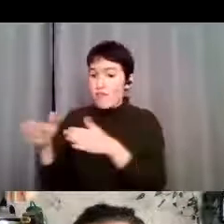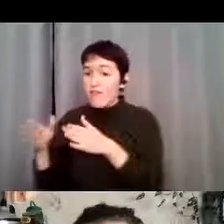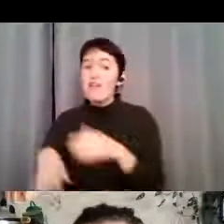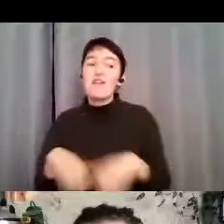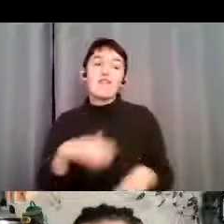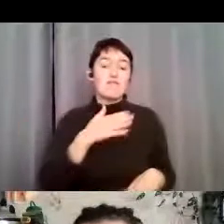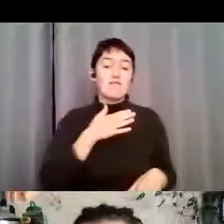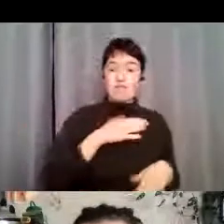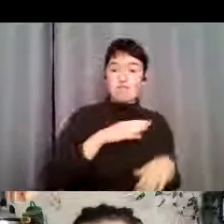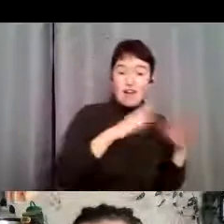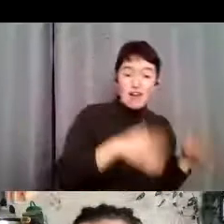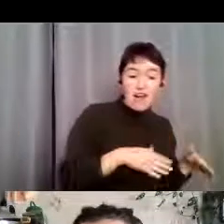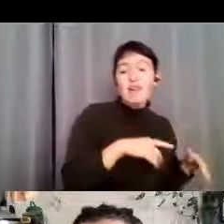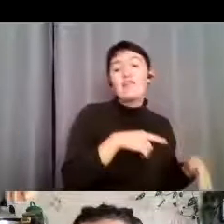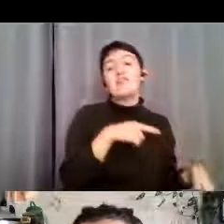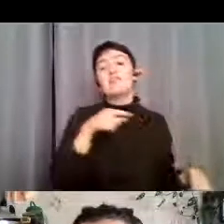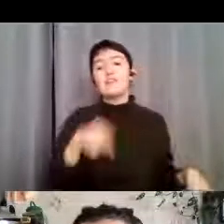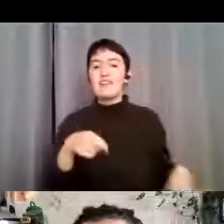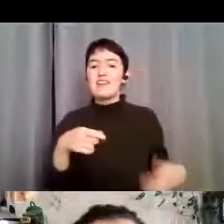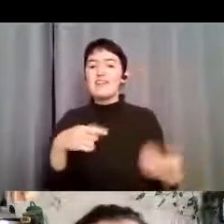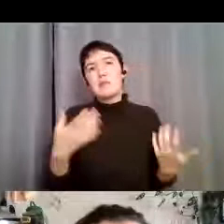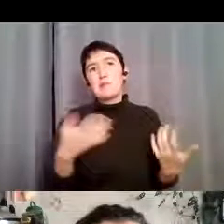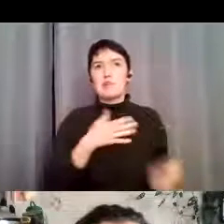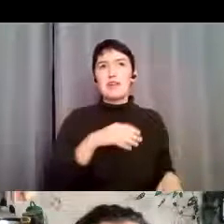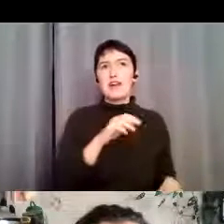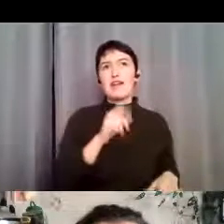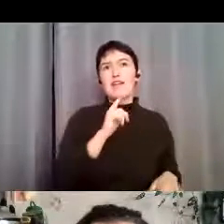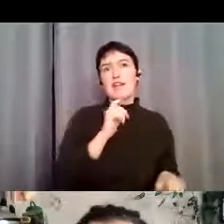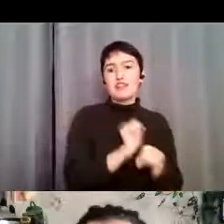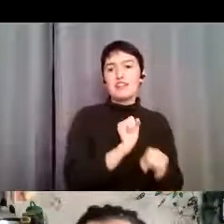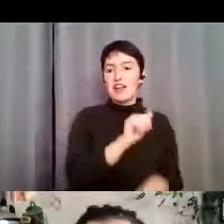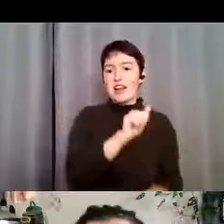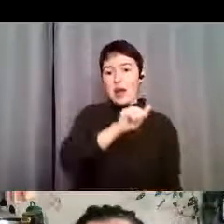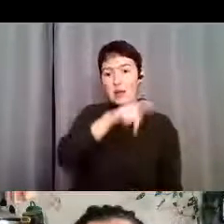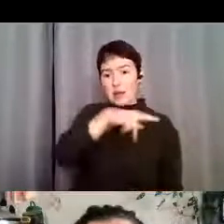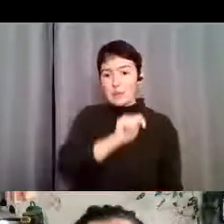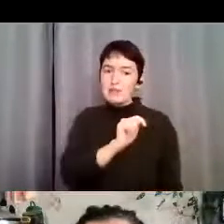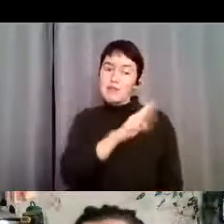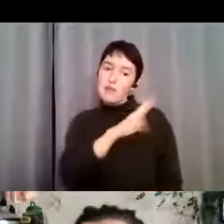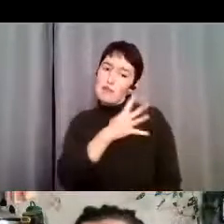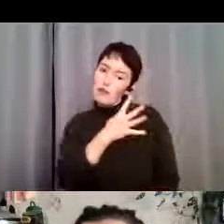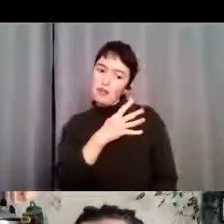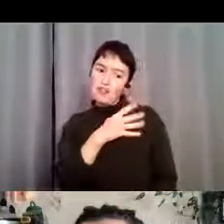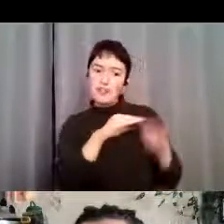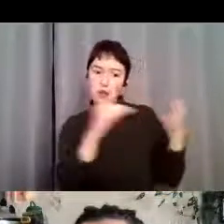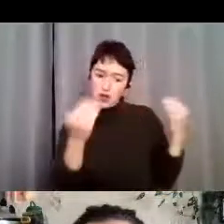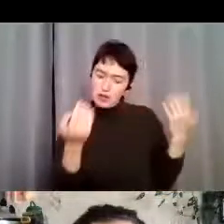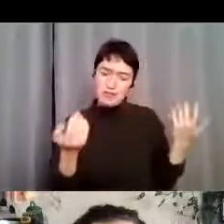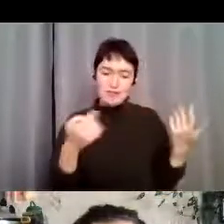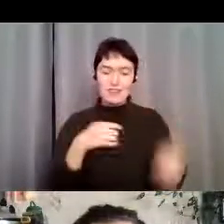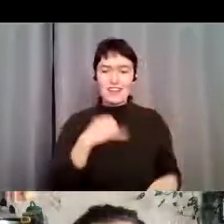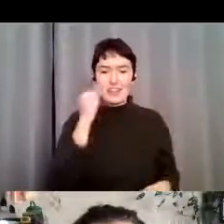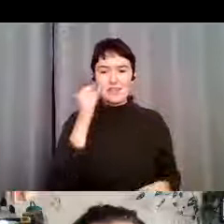in today. Well, it's actually an apartment, but so up on the 4th floor, in case you're wondering where exactly I am.